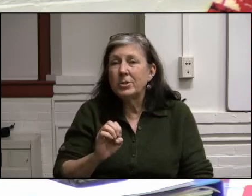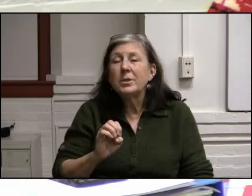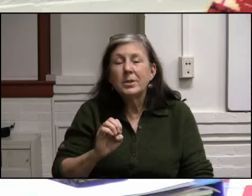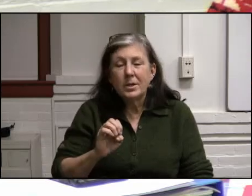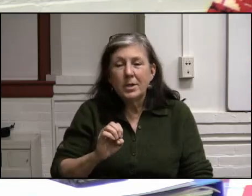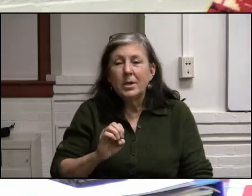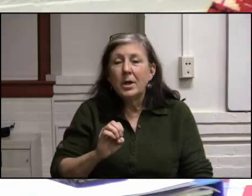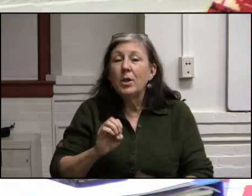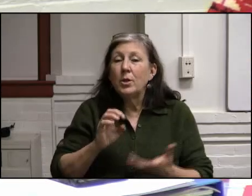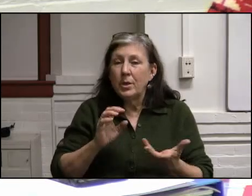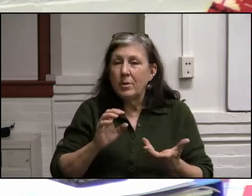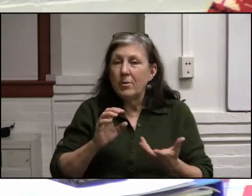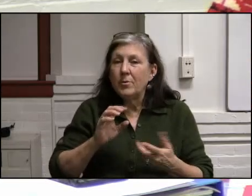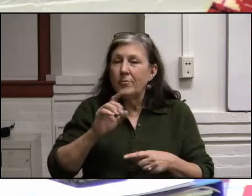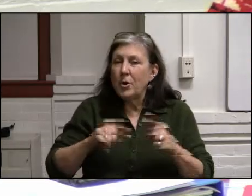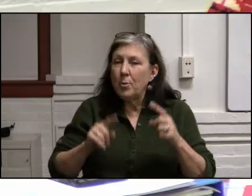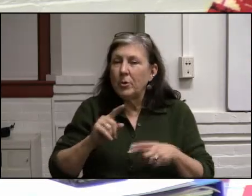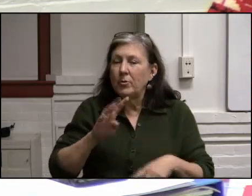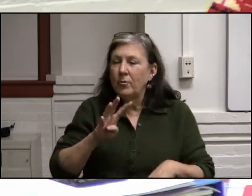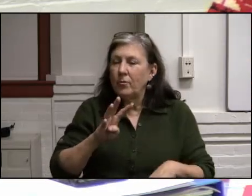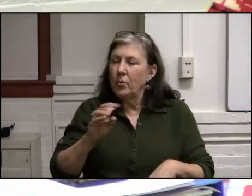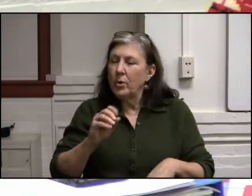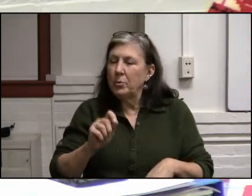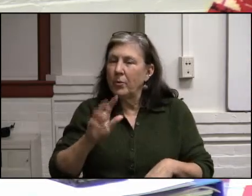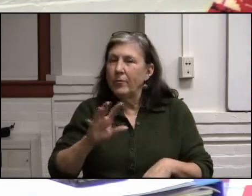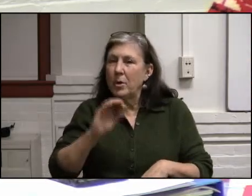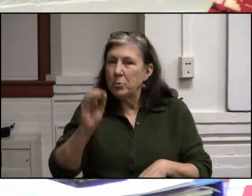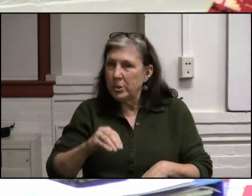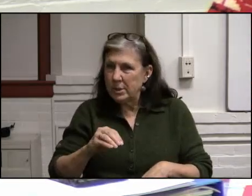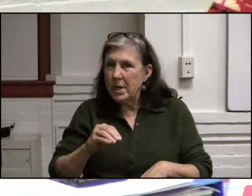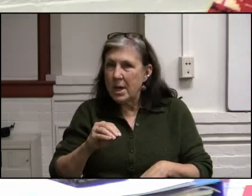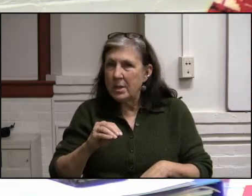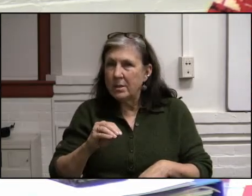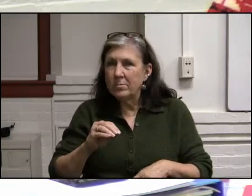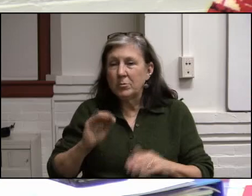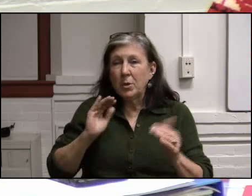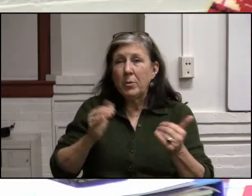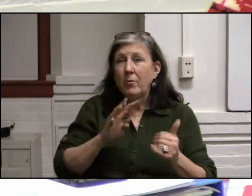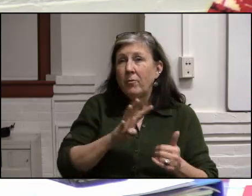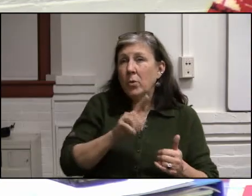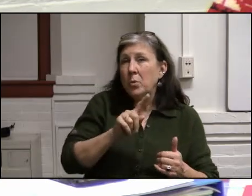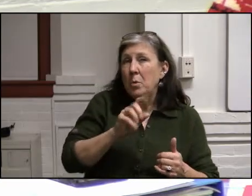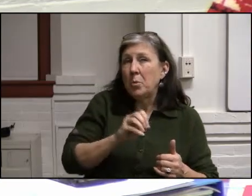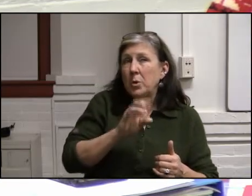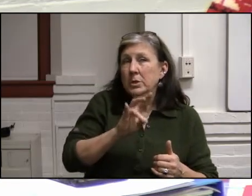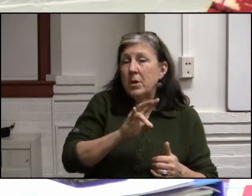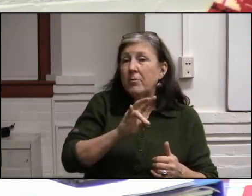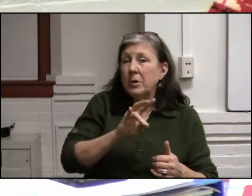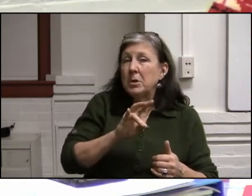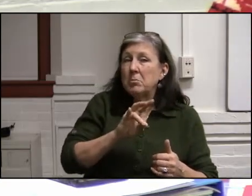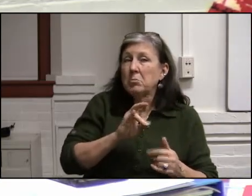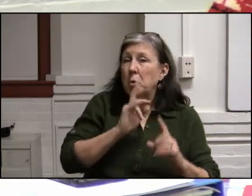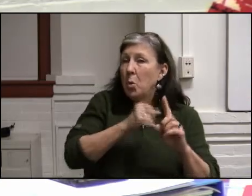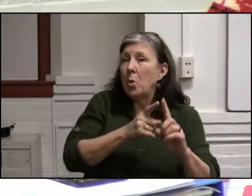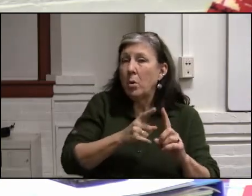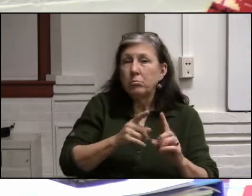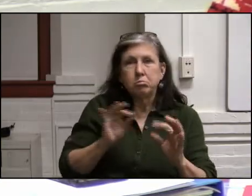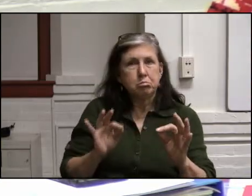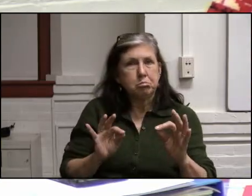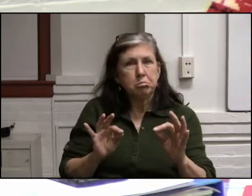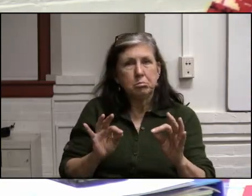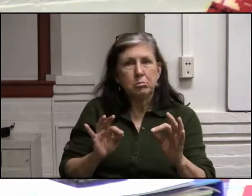is 40.5% in the utilities fund against that 41.7% marker. So good shape in all the major